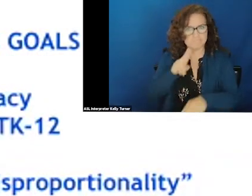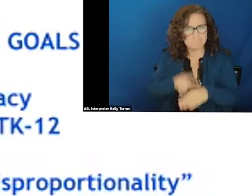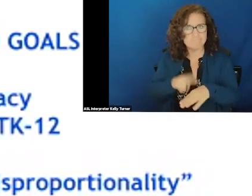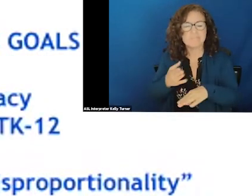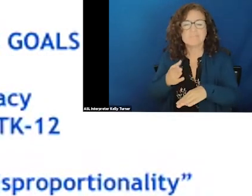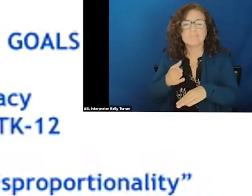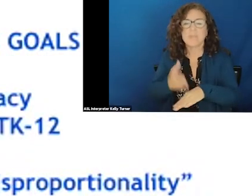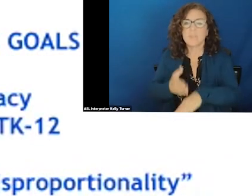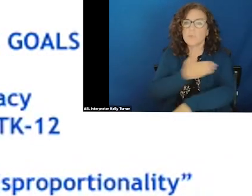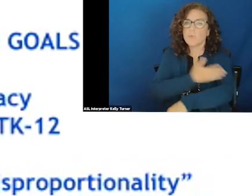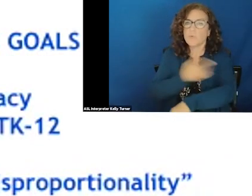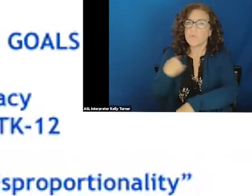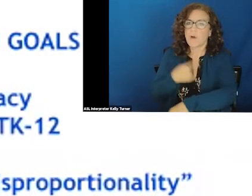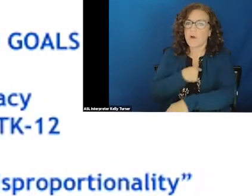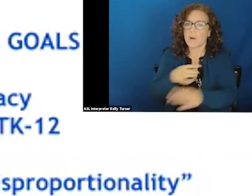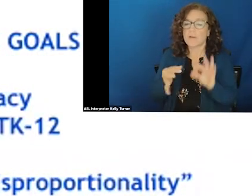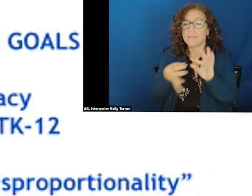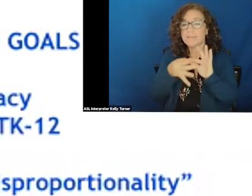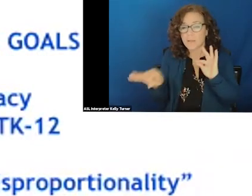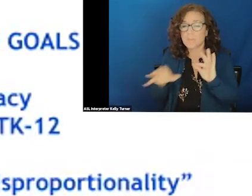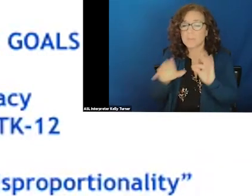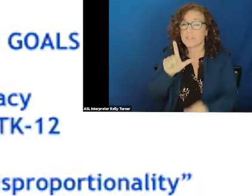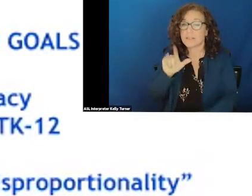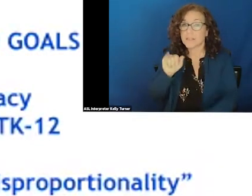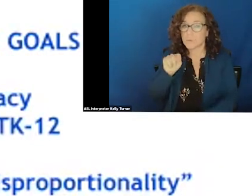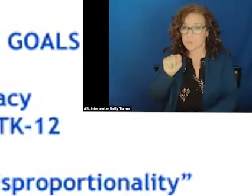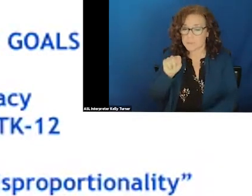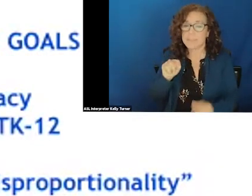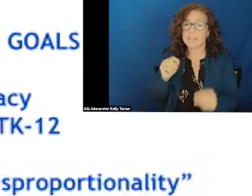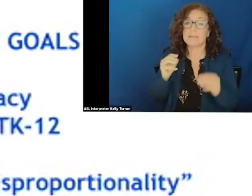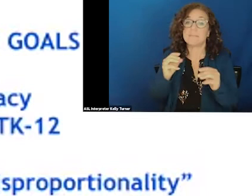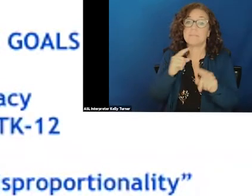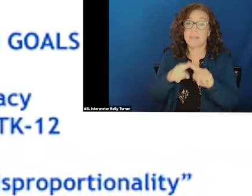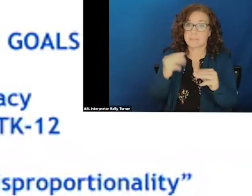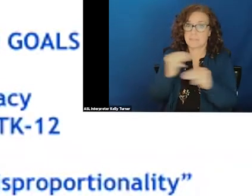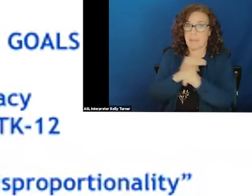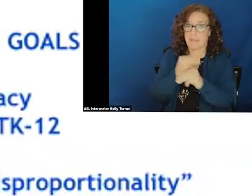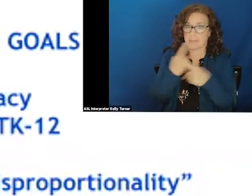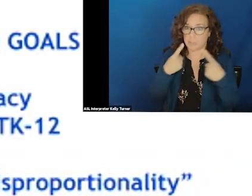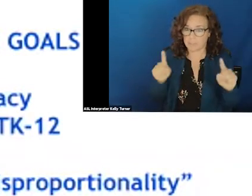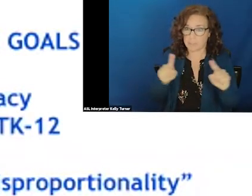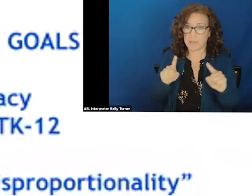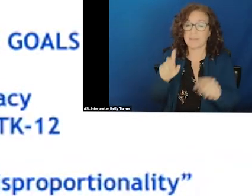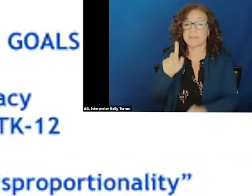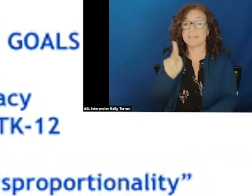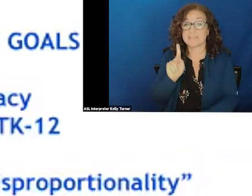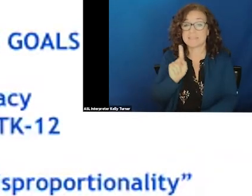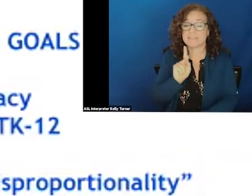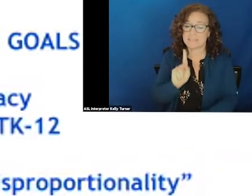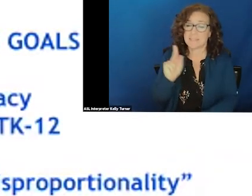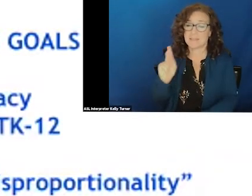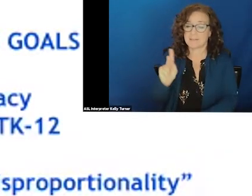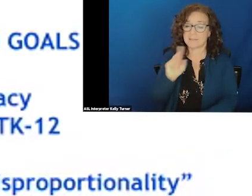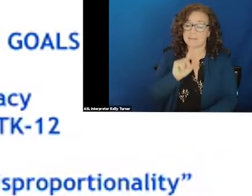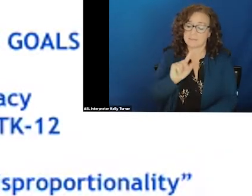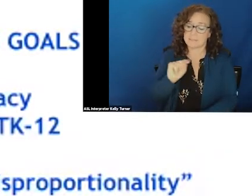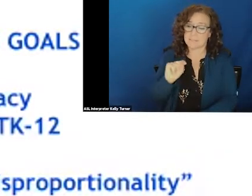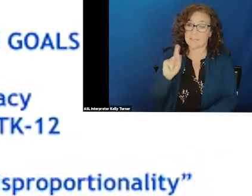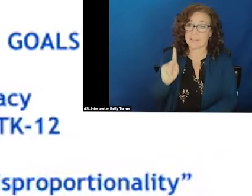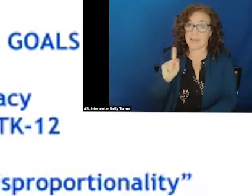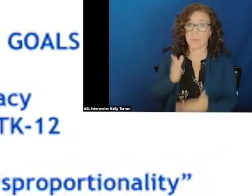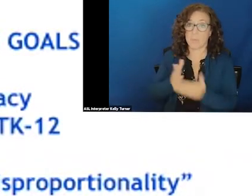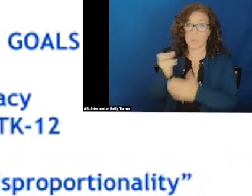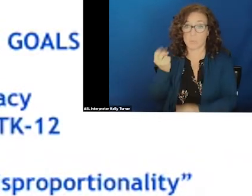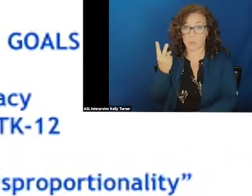decrease significant disproportionality over identification of Latino students in special ed. We want to increase A through